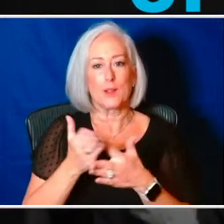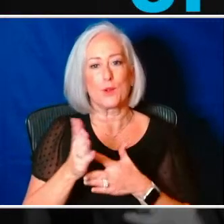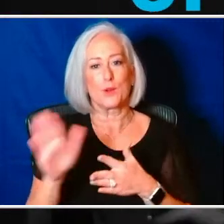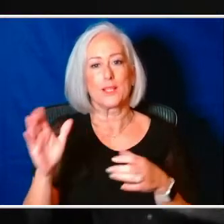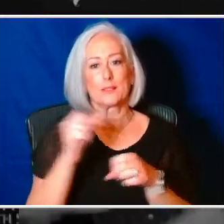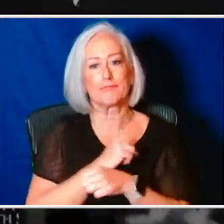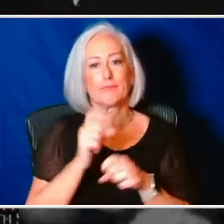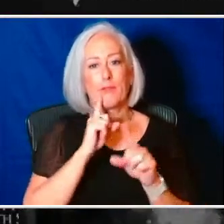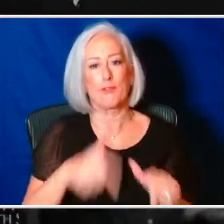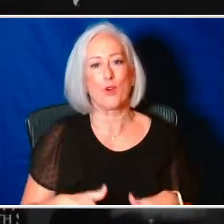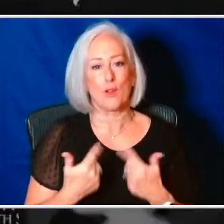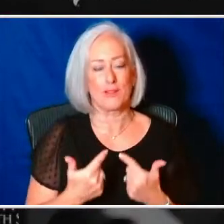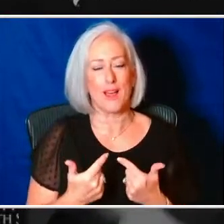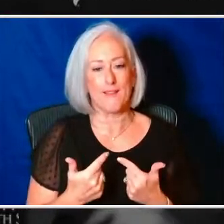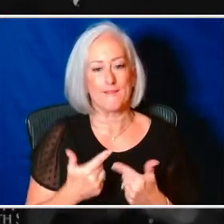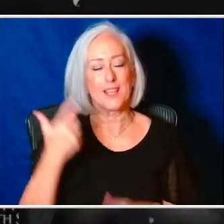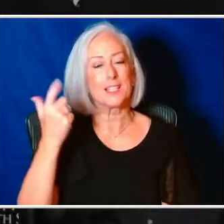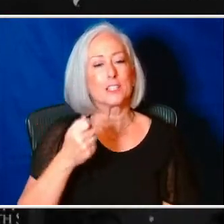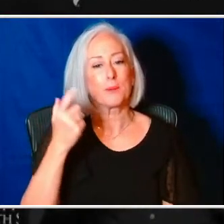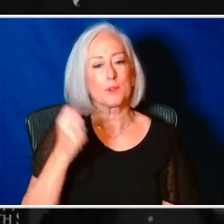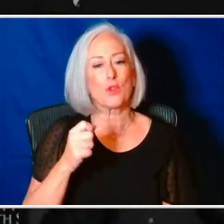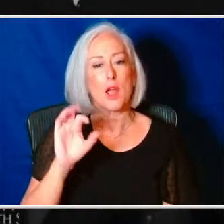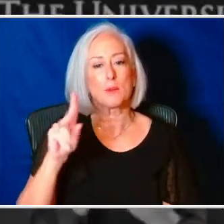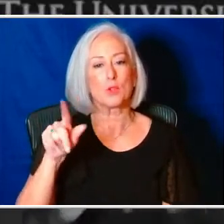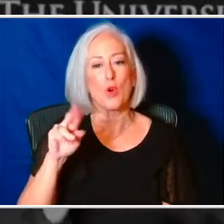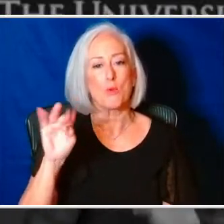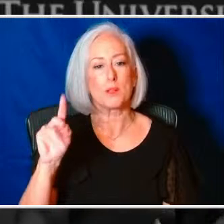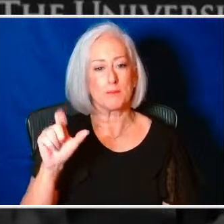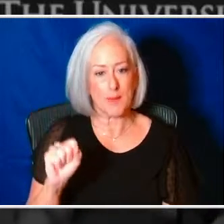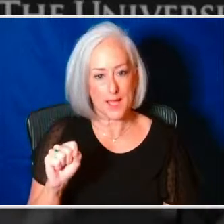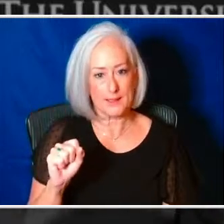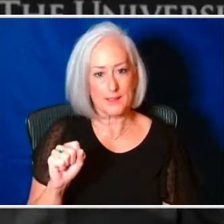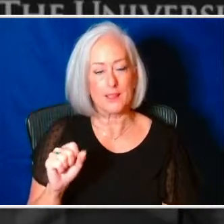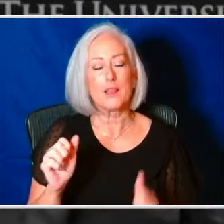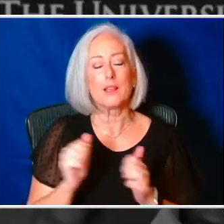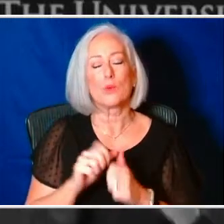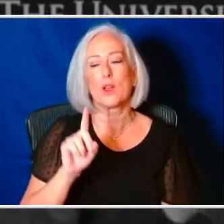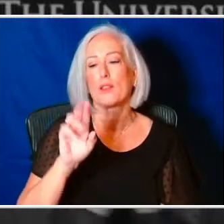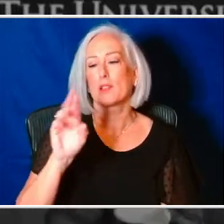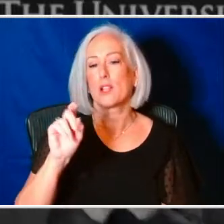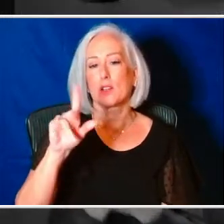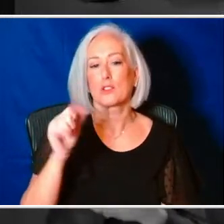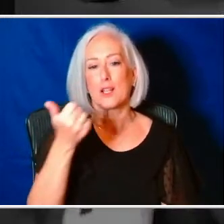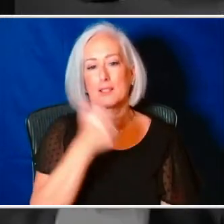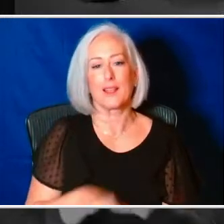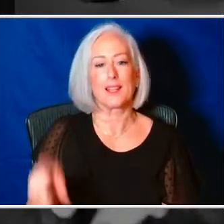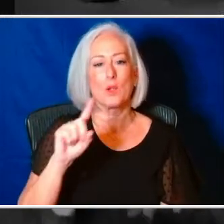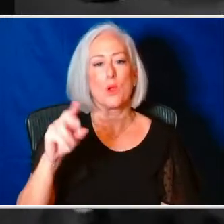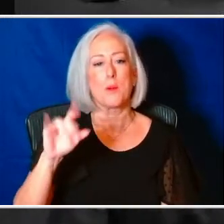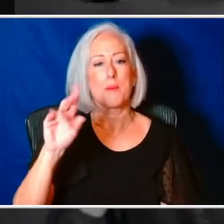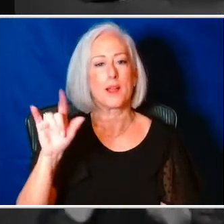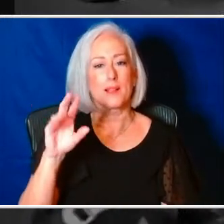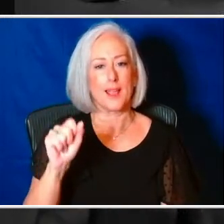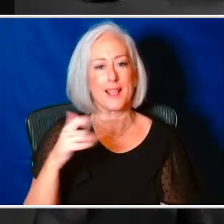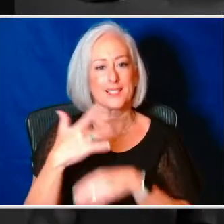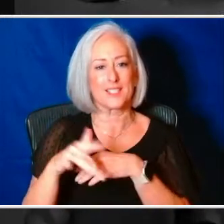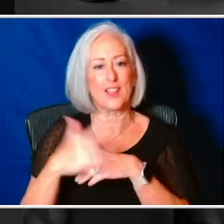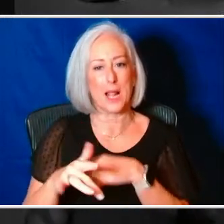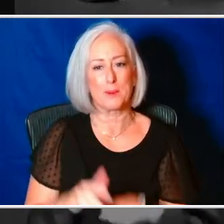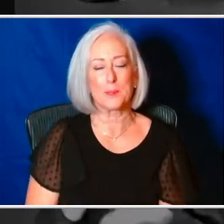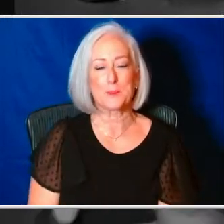Medical Update and Open Mics with Dr. Stites podcasts. Now everywhere podcasts are available.